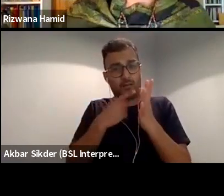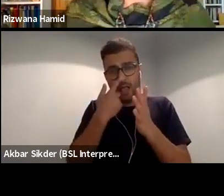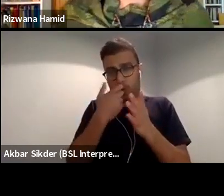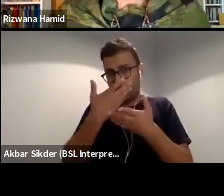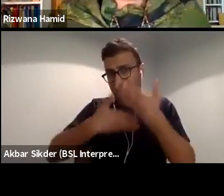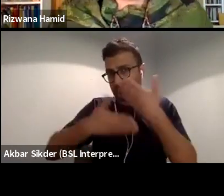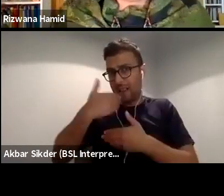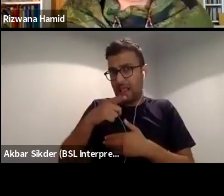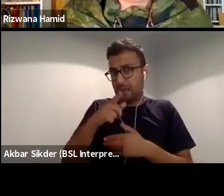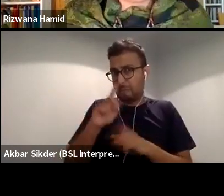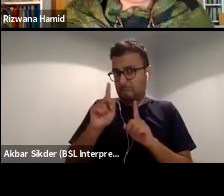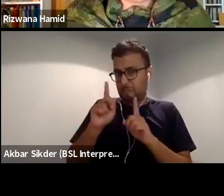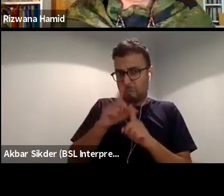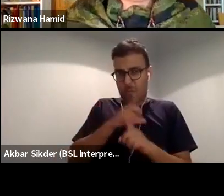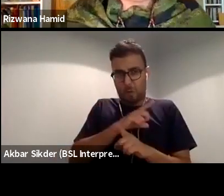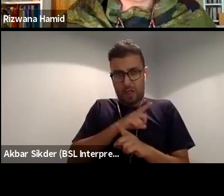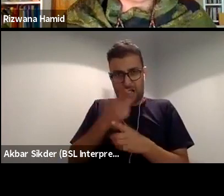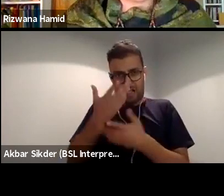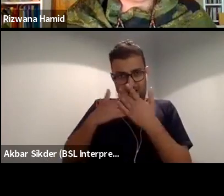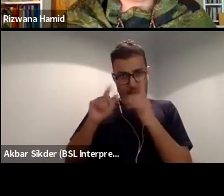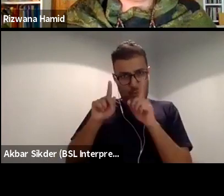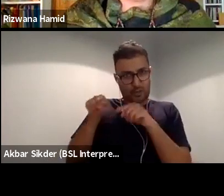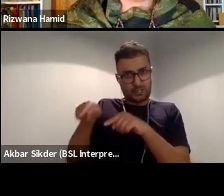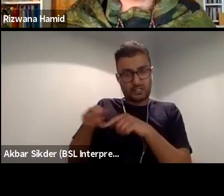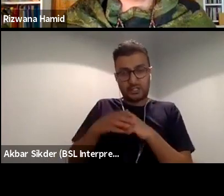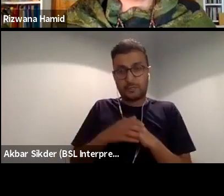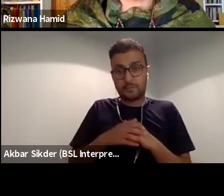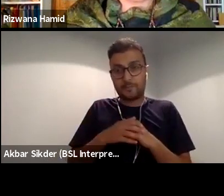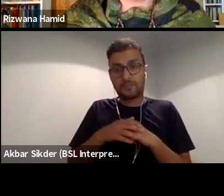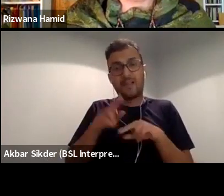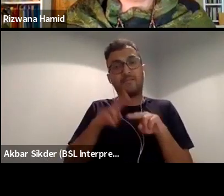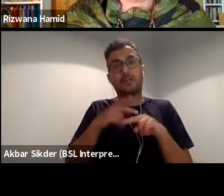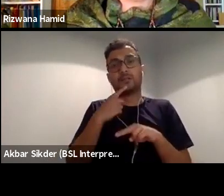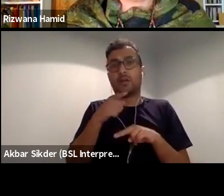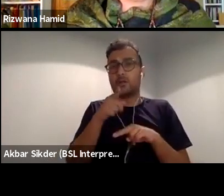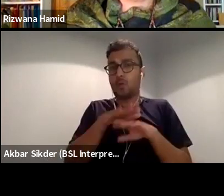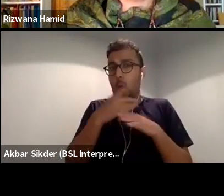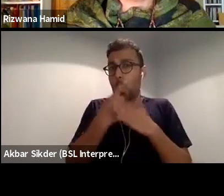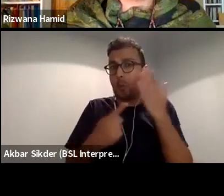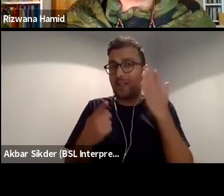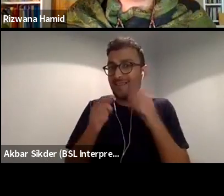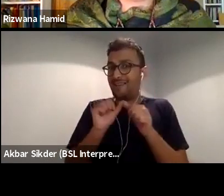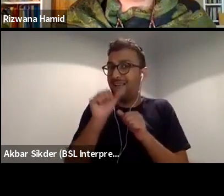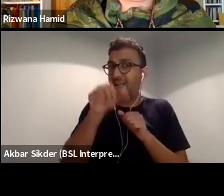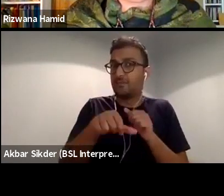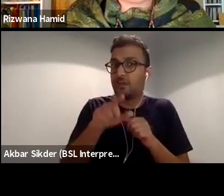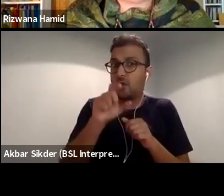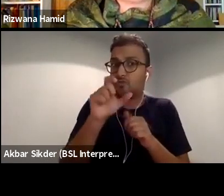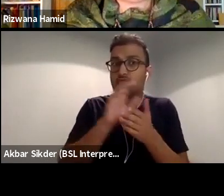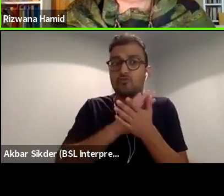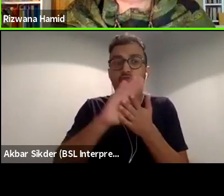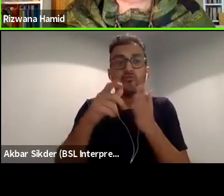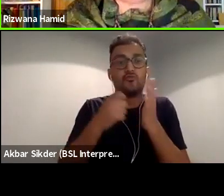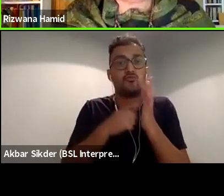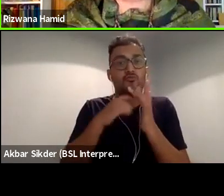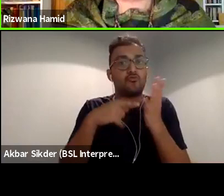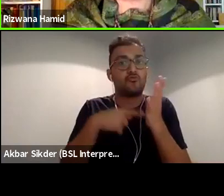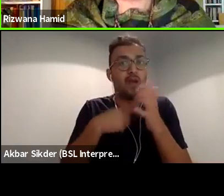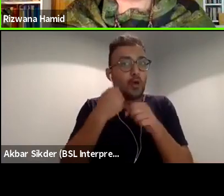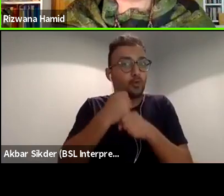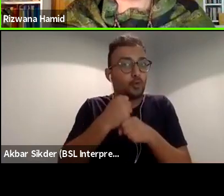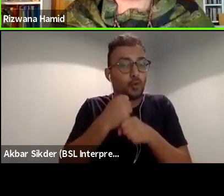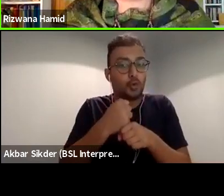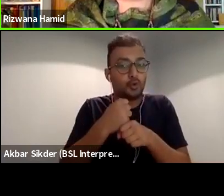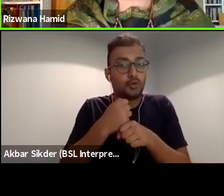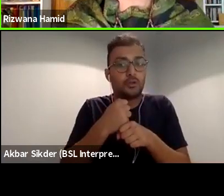So it wasn't just after Christchurch. I mean, it seems to be a staple of almost every terrorist attack. So you're a bit quiet,